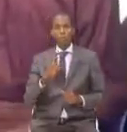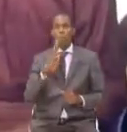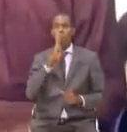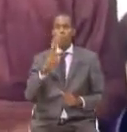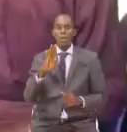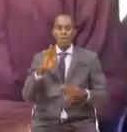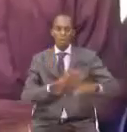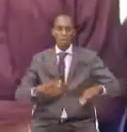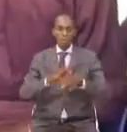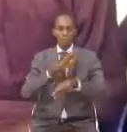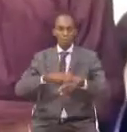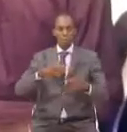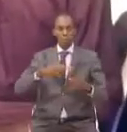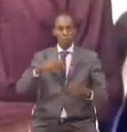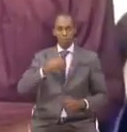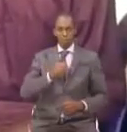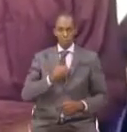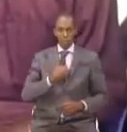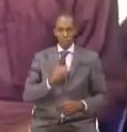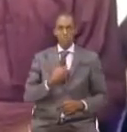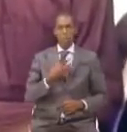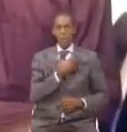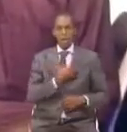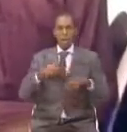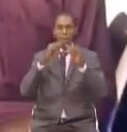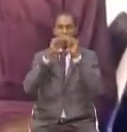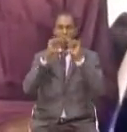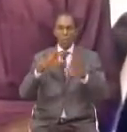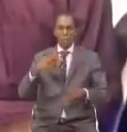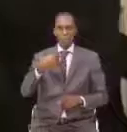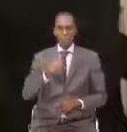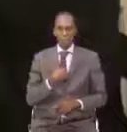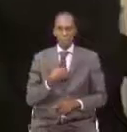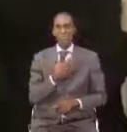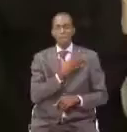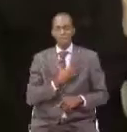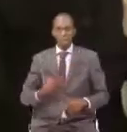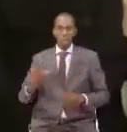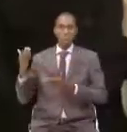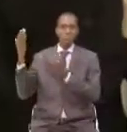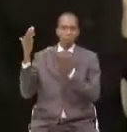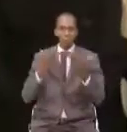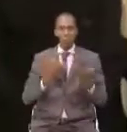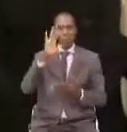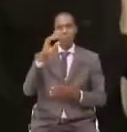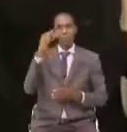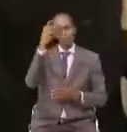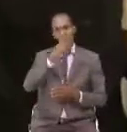And bless me. And cause your face to shine upon me.